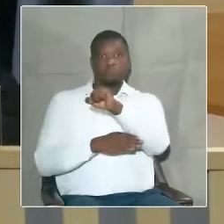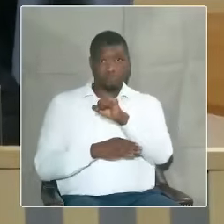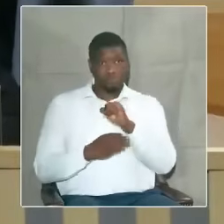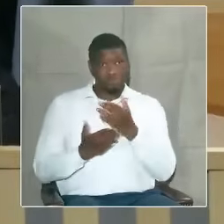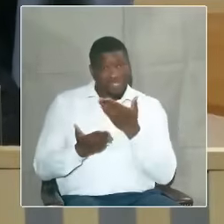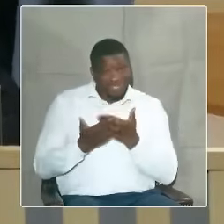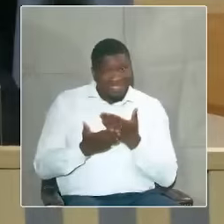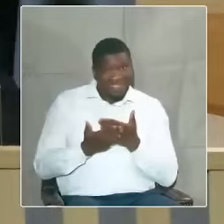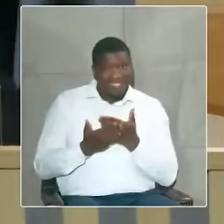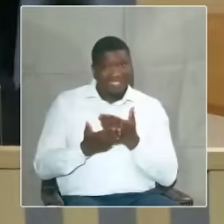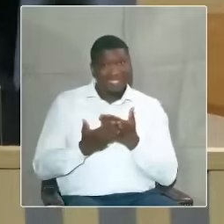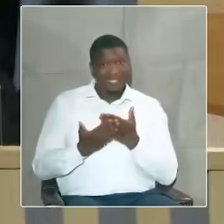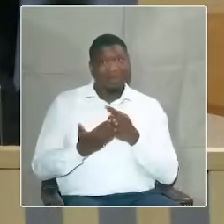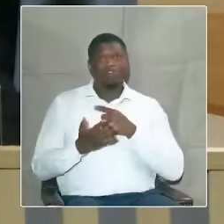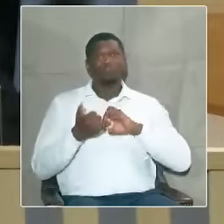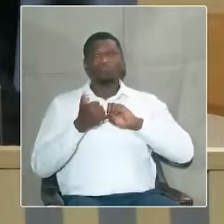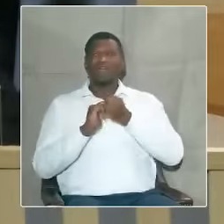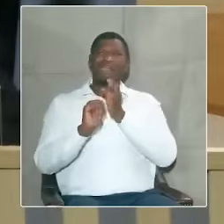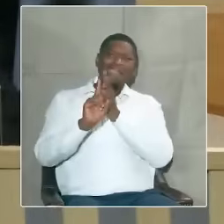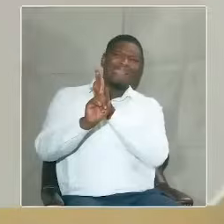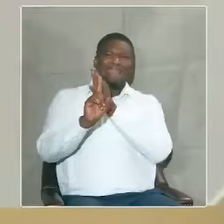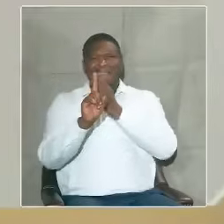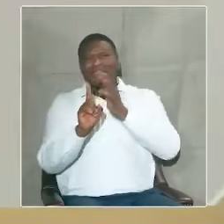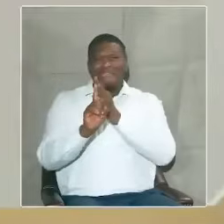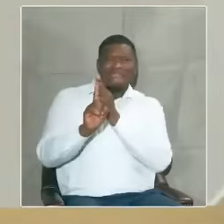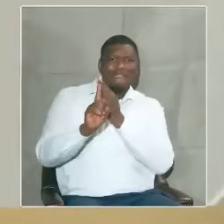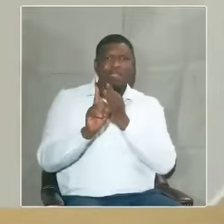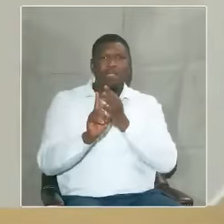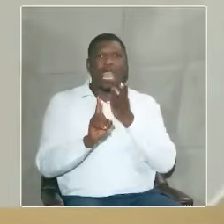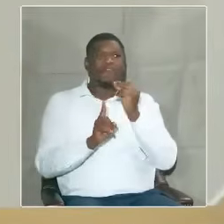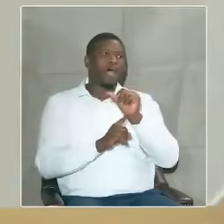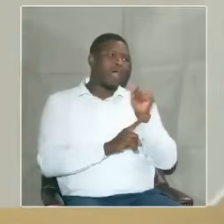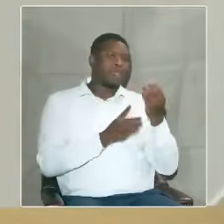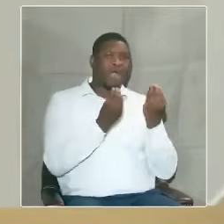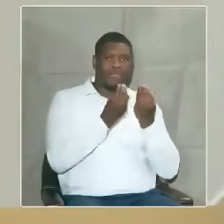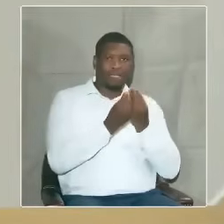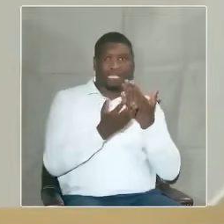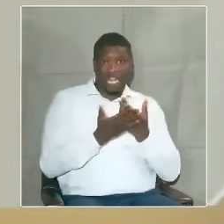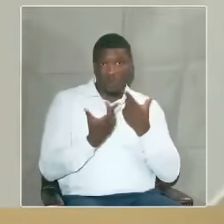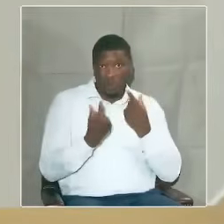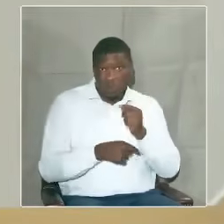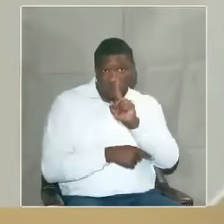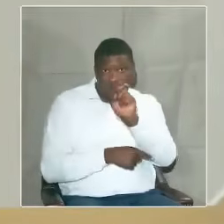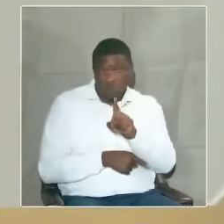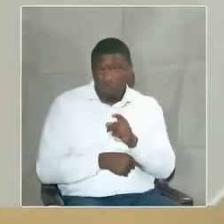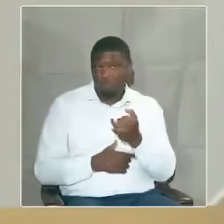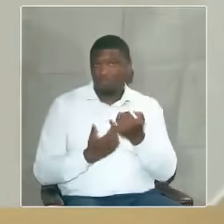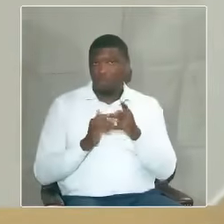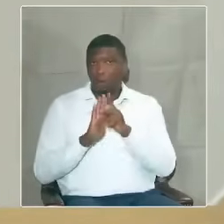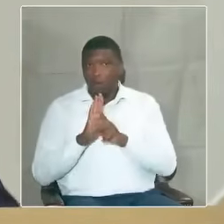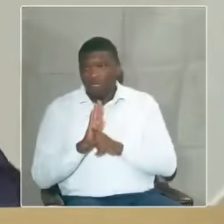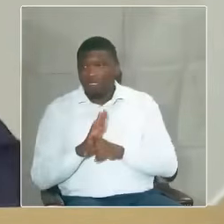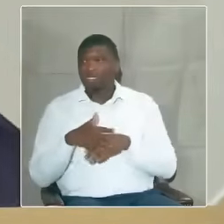resolution other than trying to meet with the minister? Is there structurally anything that you can do about it?